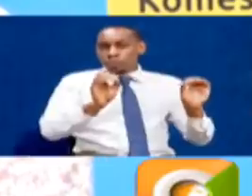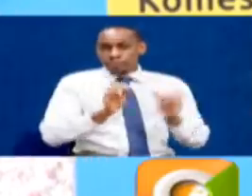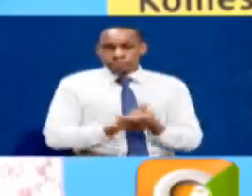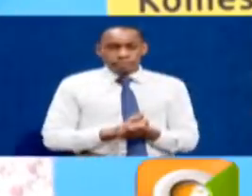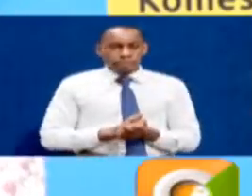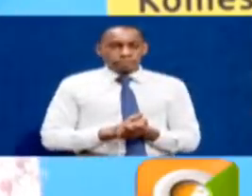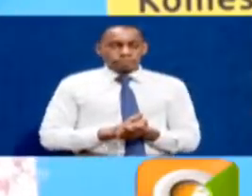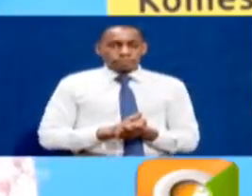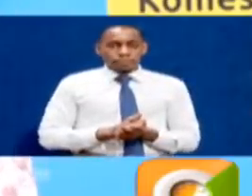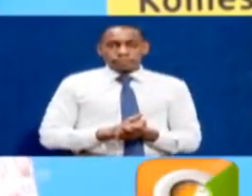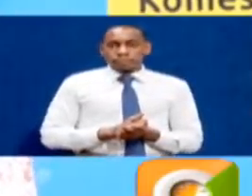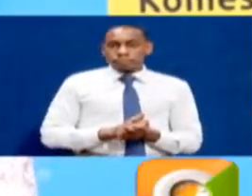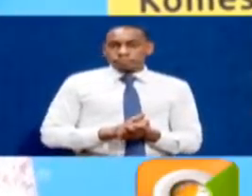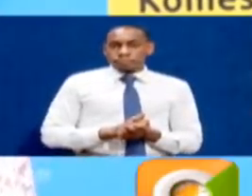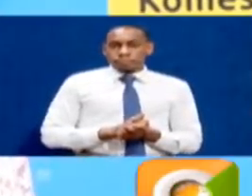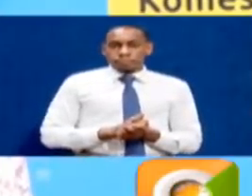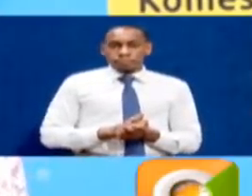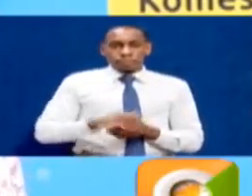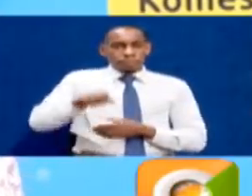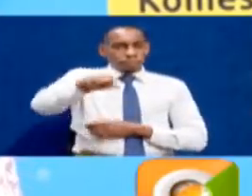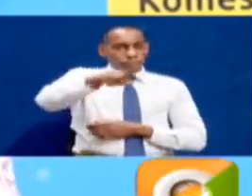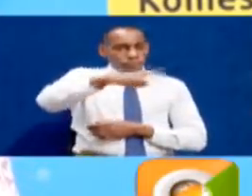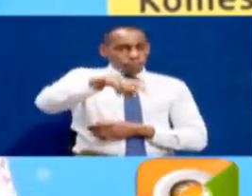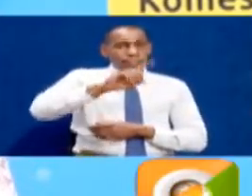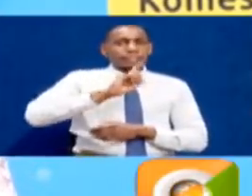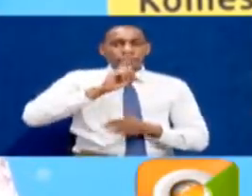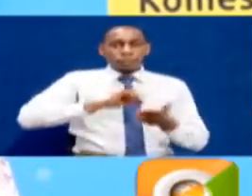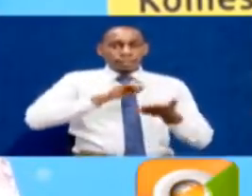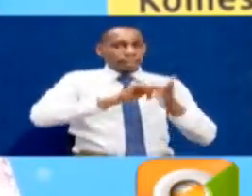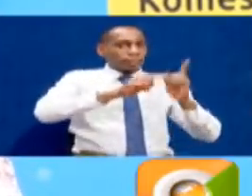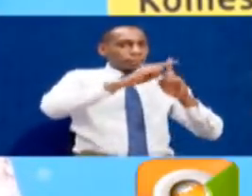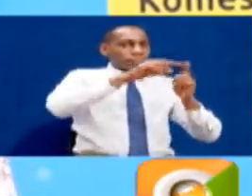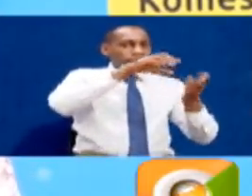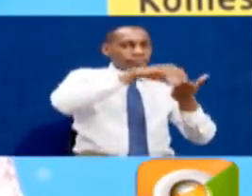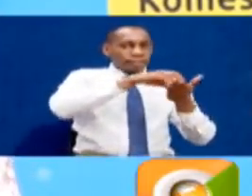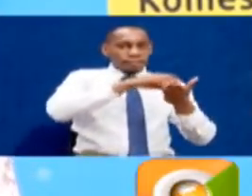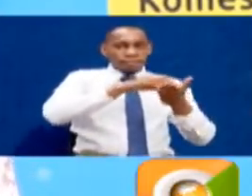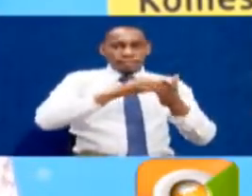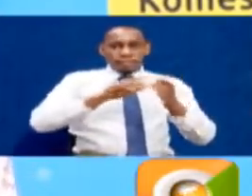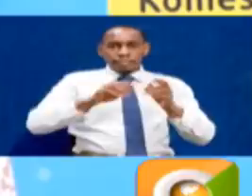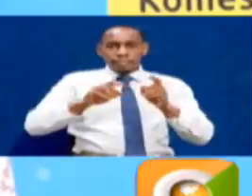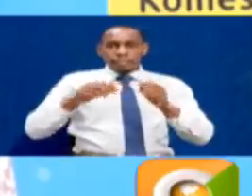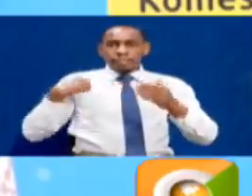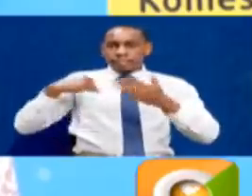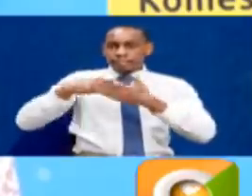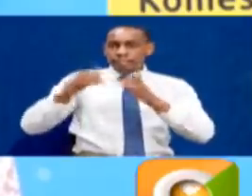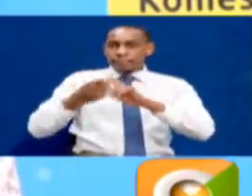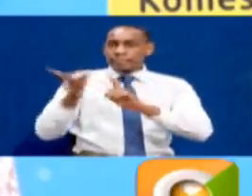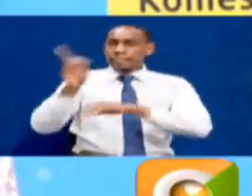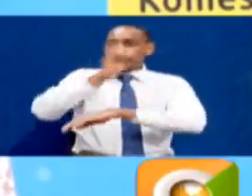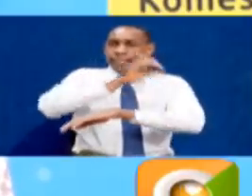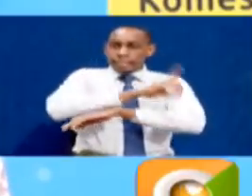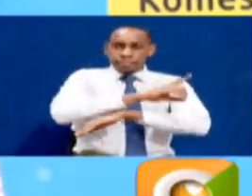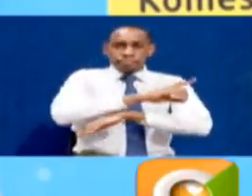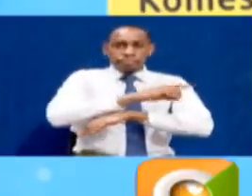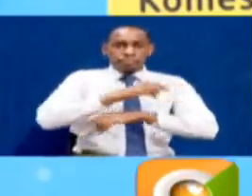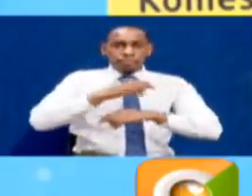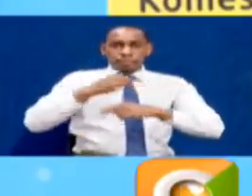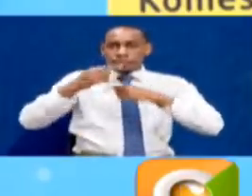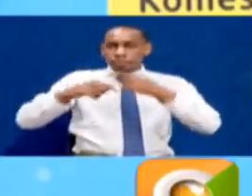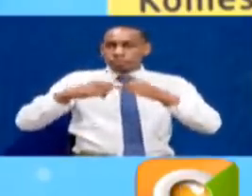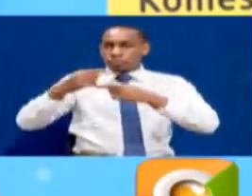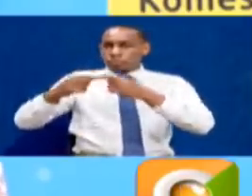it is not that we are saying that positive cases from day one are going to be in people's